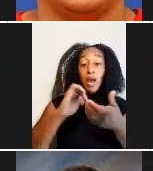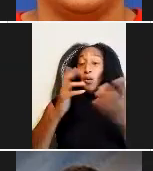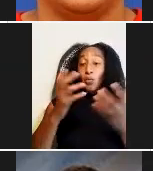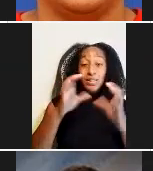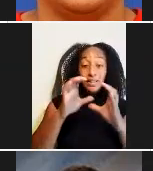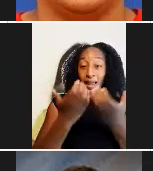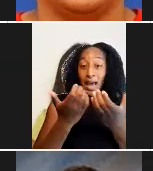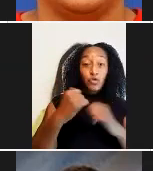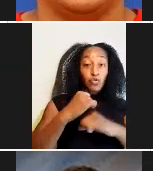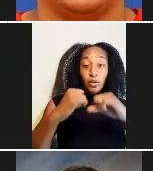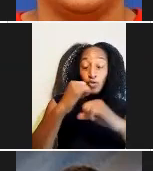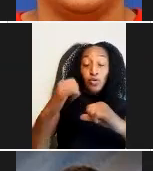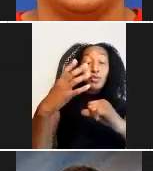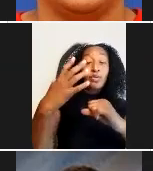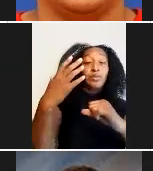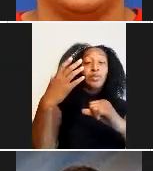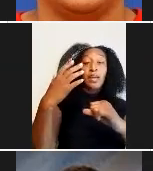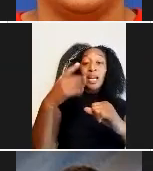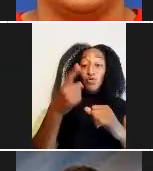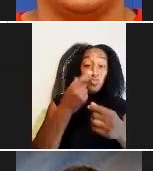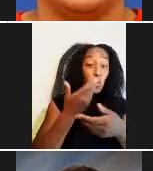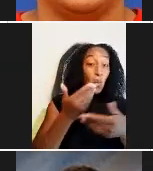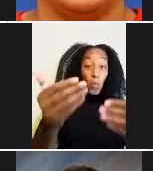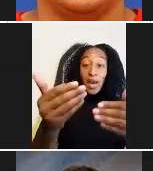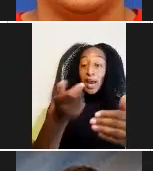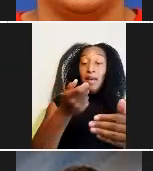and unmute your mic and ask your question.